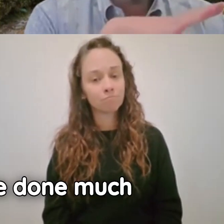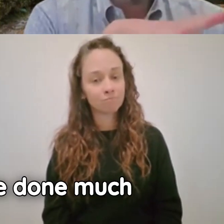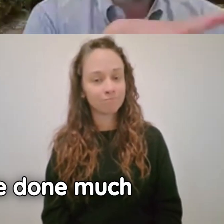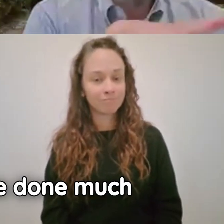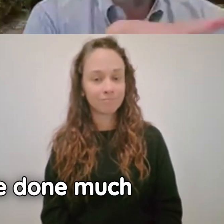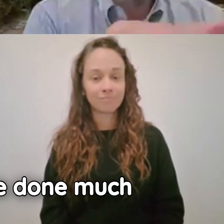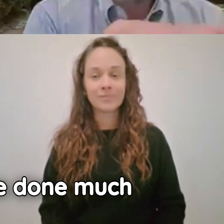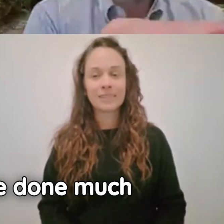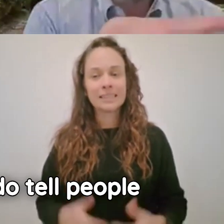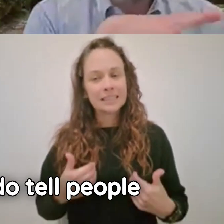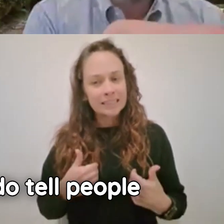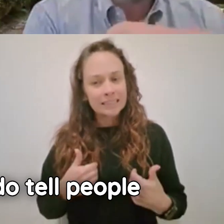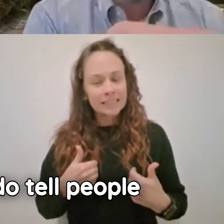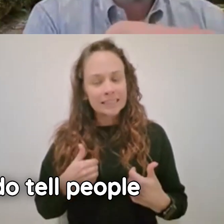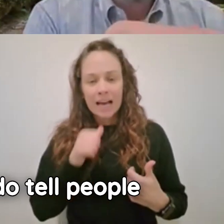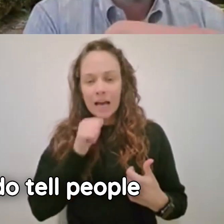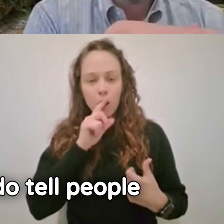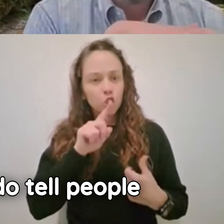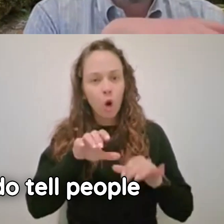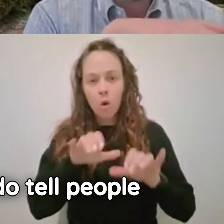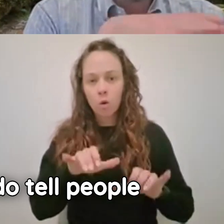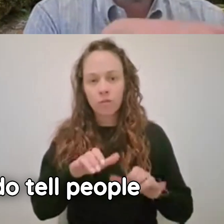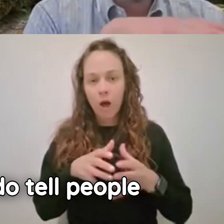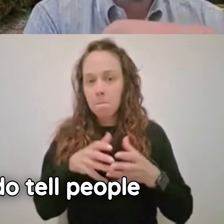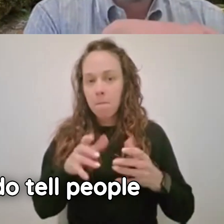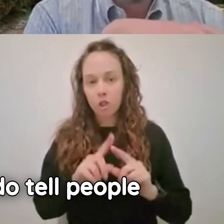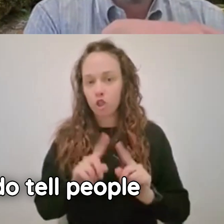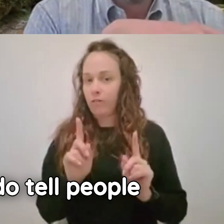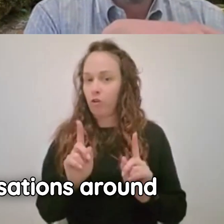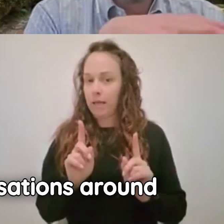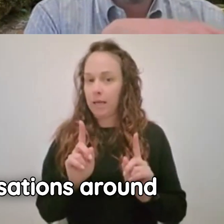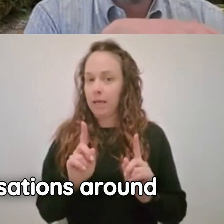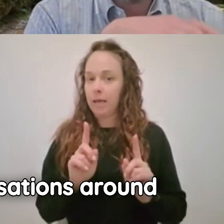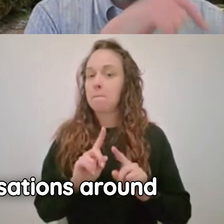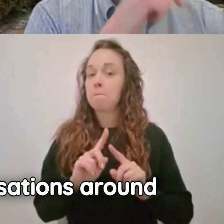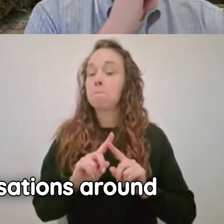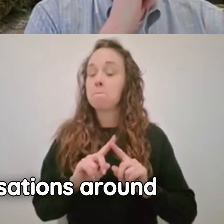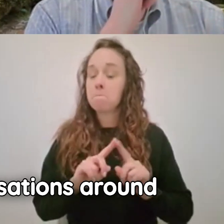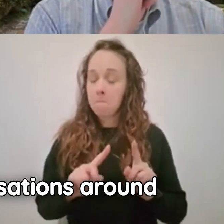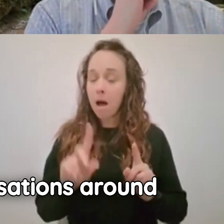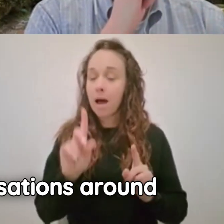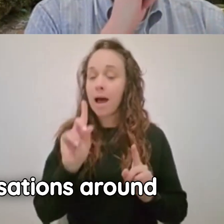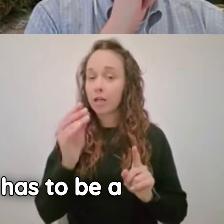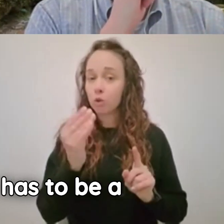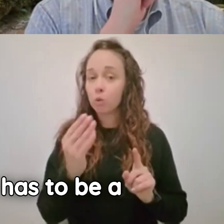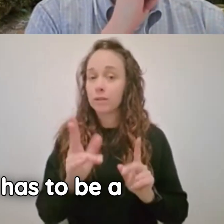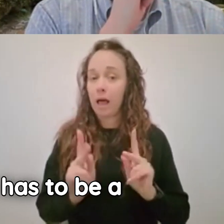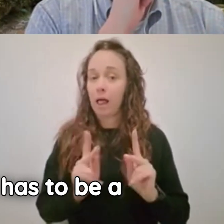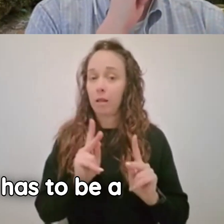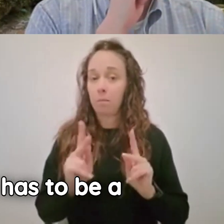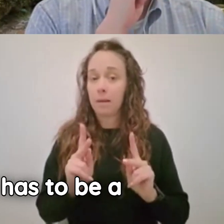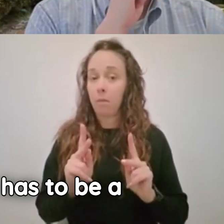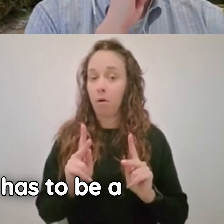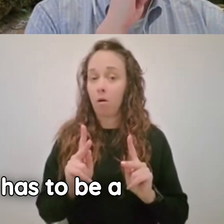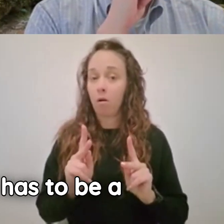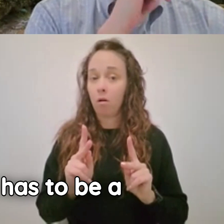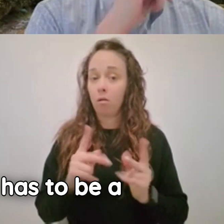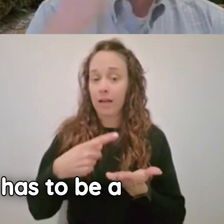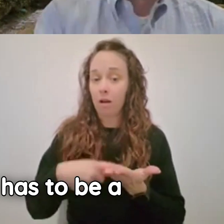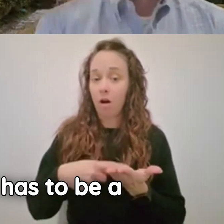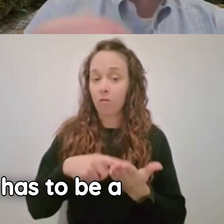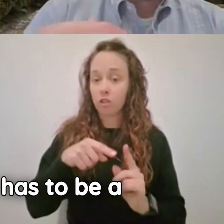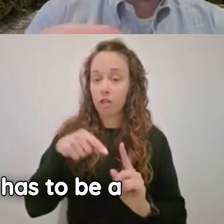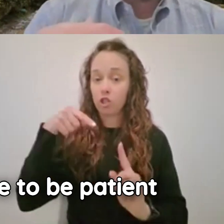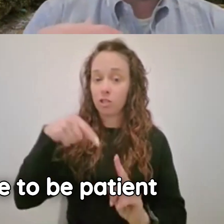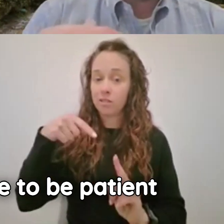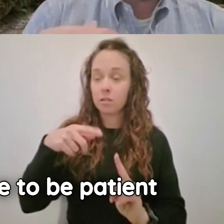Know that I would have done much differently, but what I do tell people when I've been in conversations around this is that there